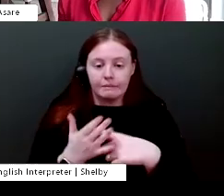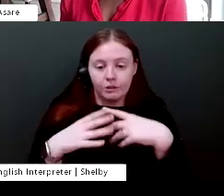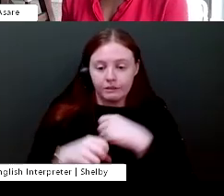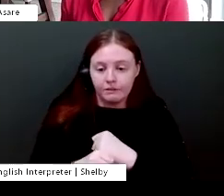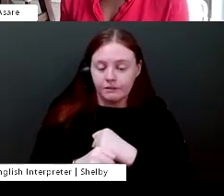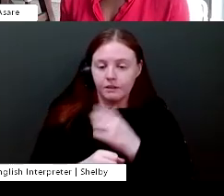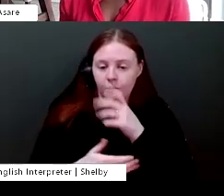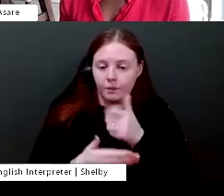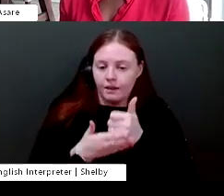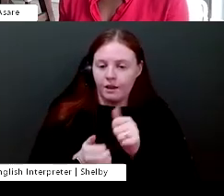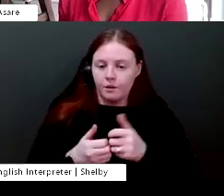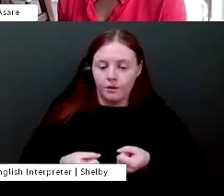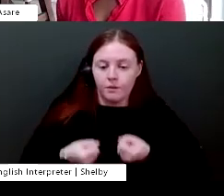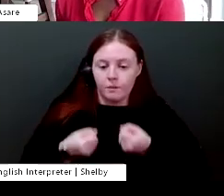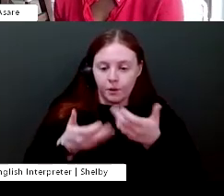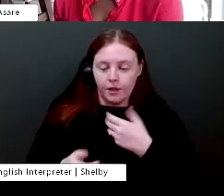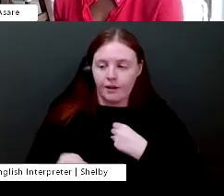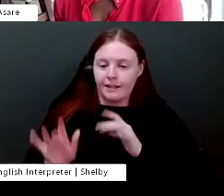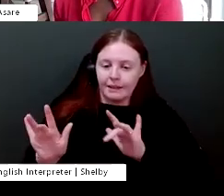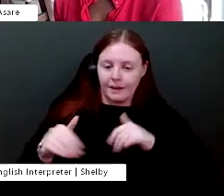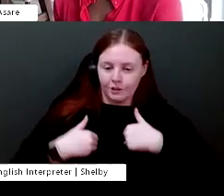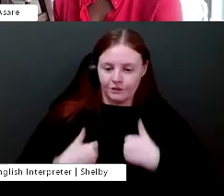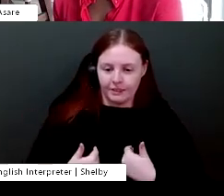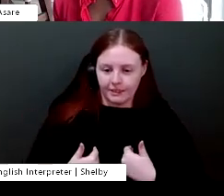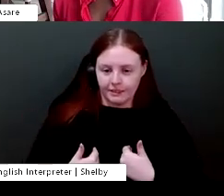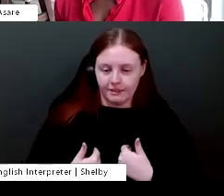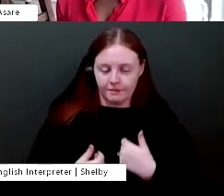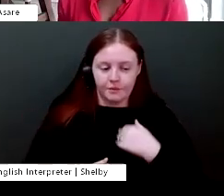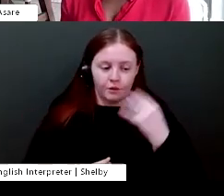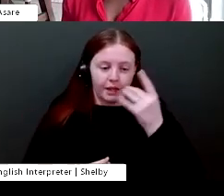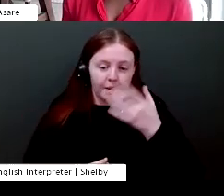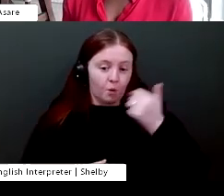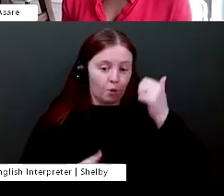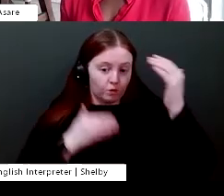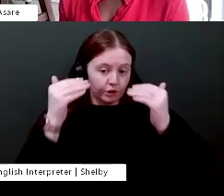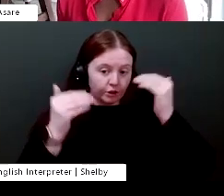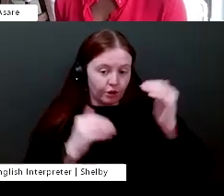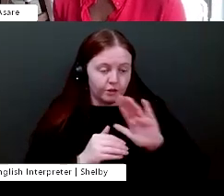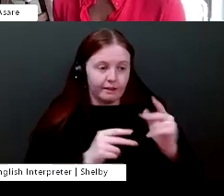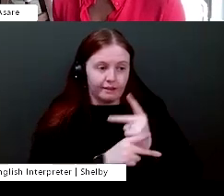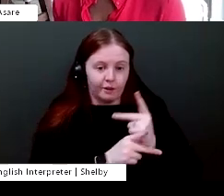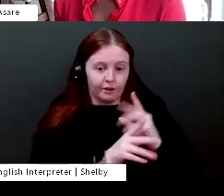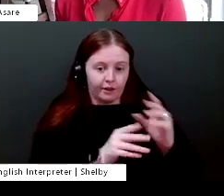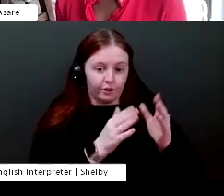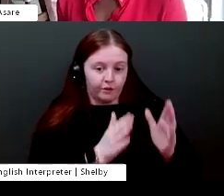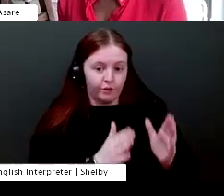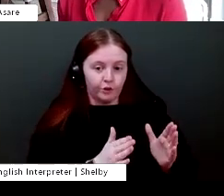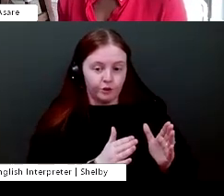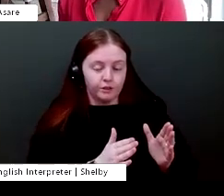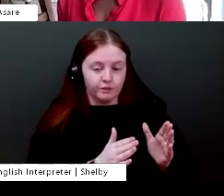burnout and compassion fatigue. And so when we think about older adults, we think about their caregivers as well, and